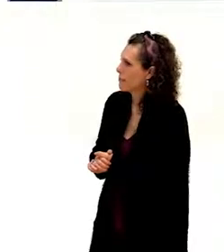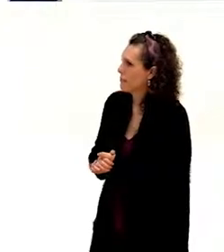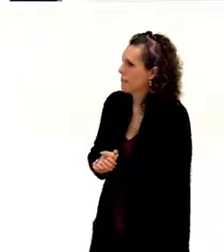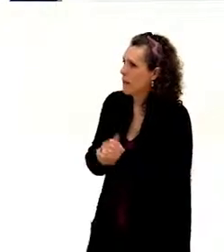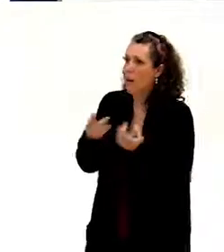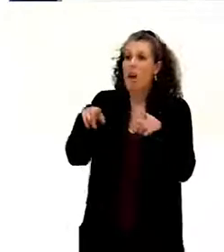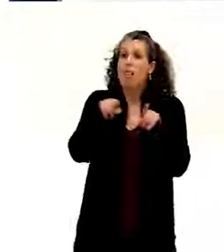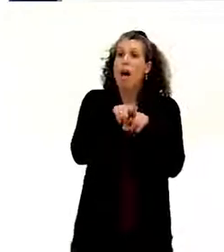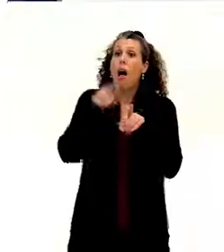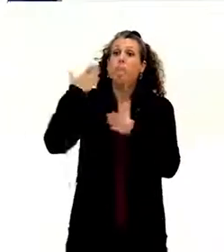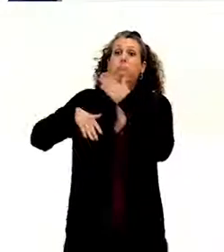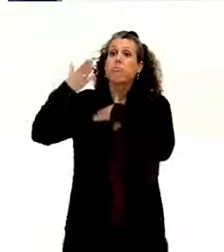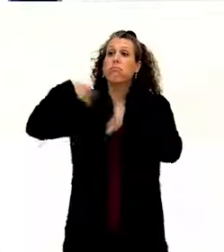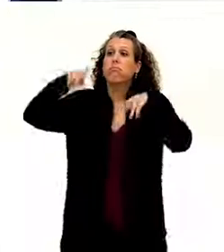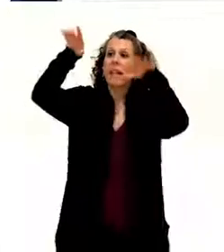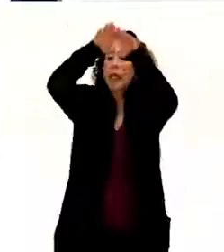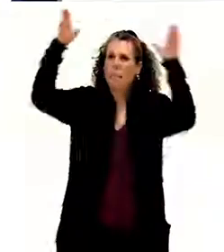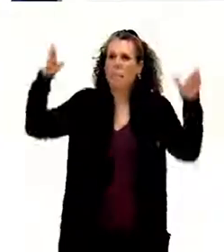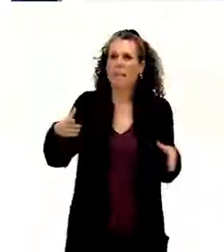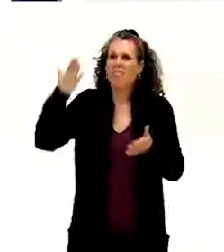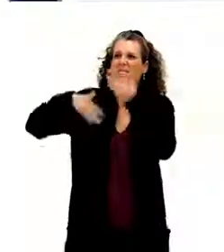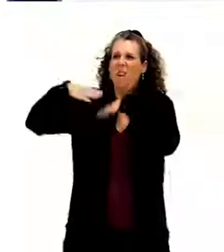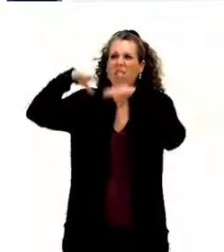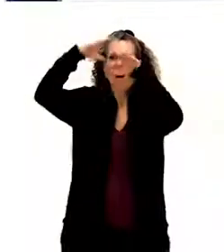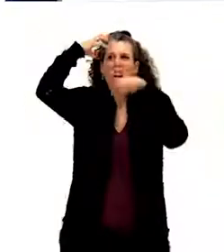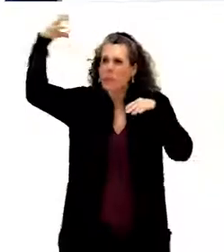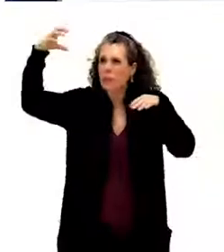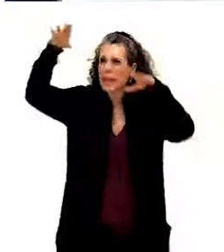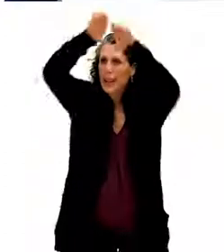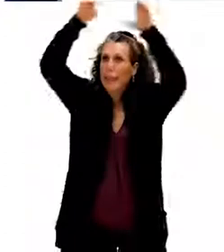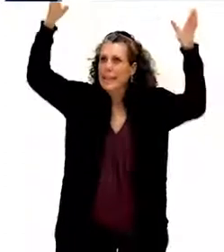Not new build, but something which is old. A public building